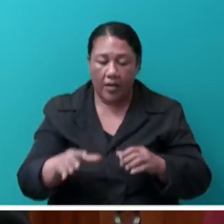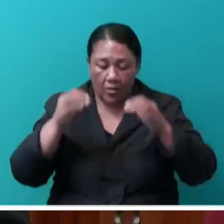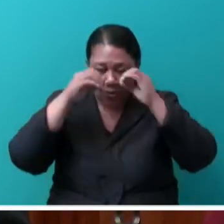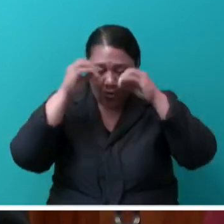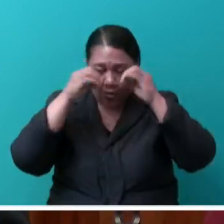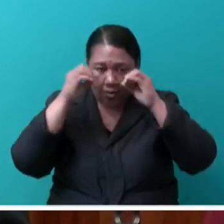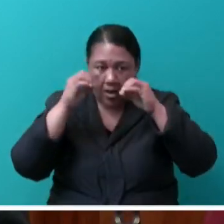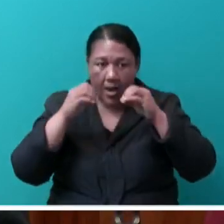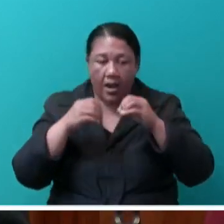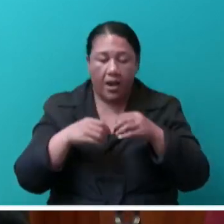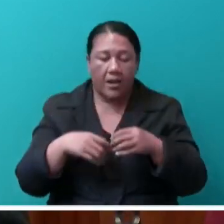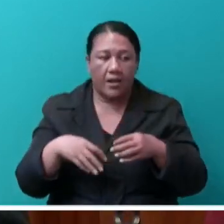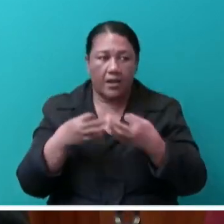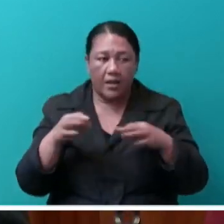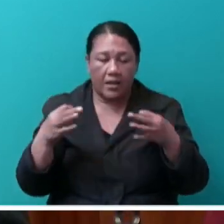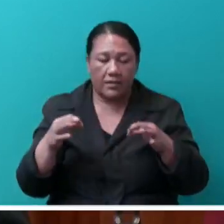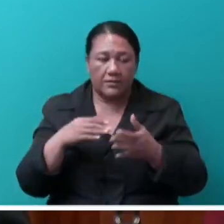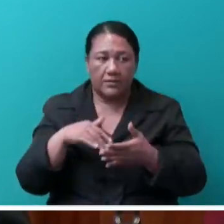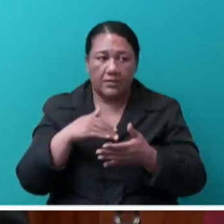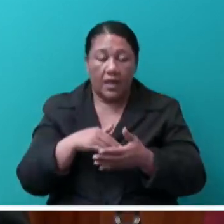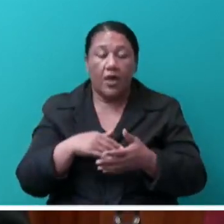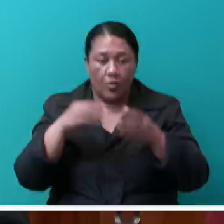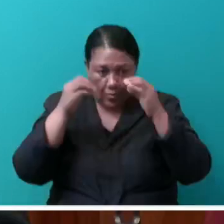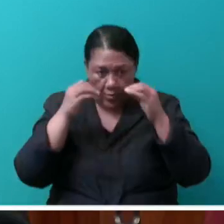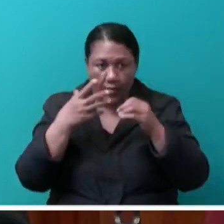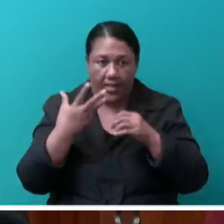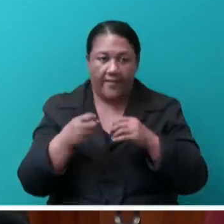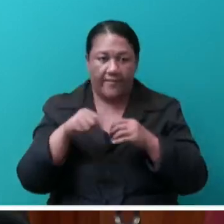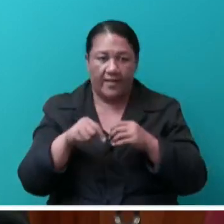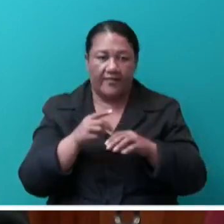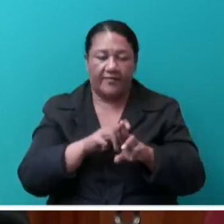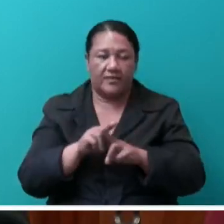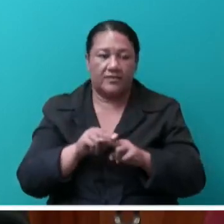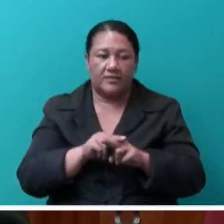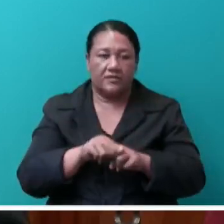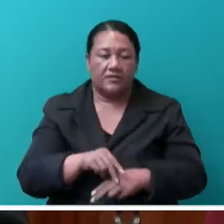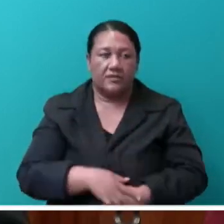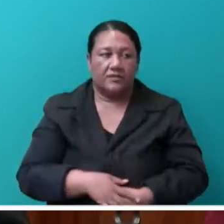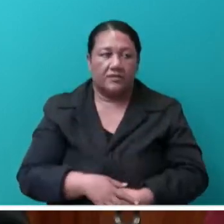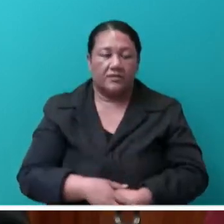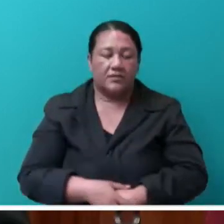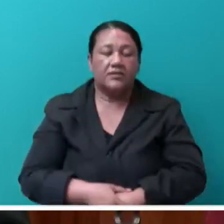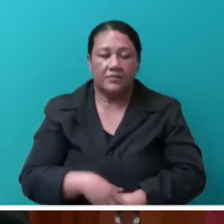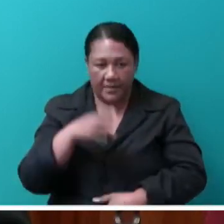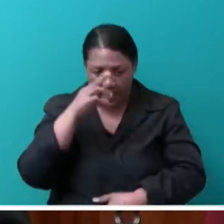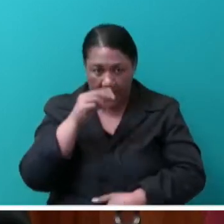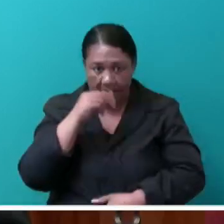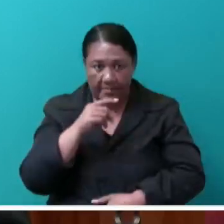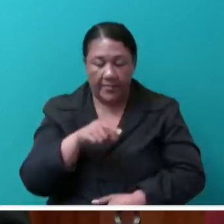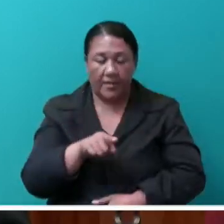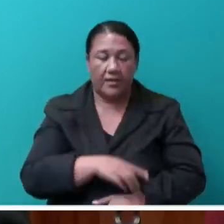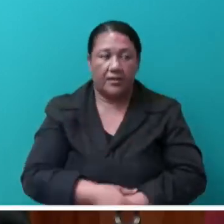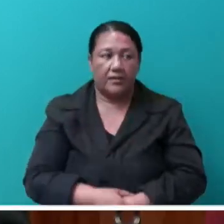center. Google is in Fiji, Honourable Speaker. And with this, it signals a new